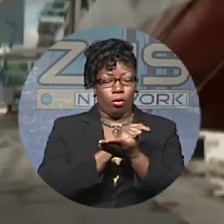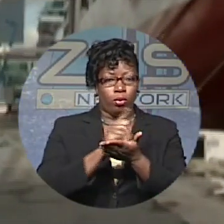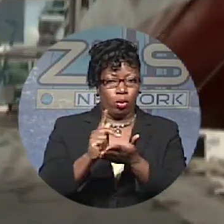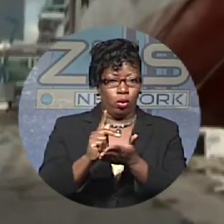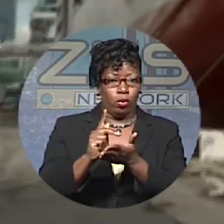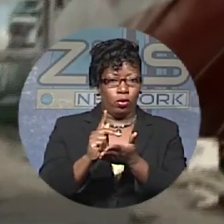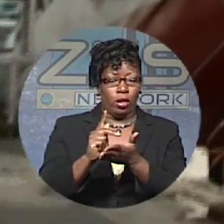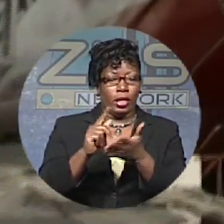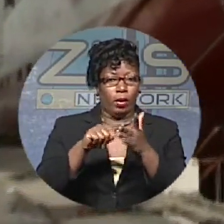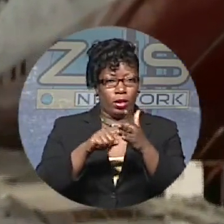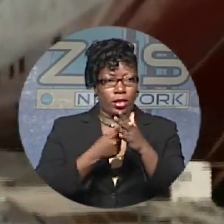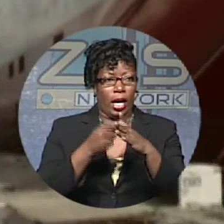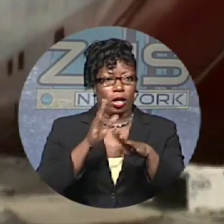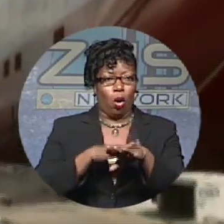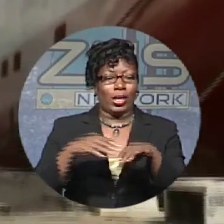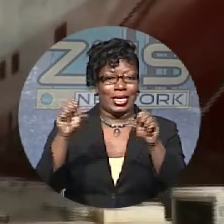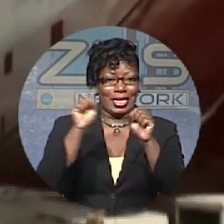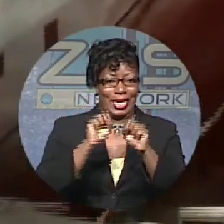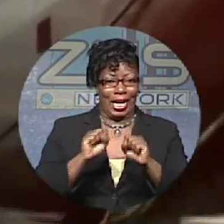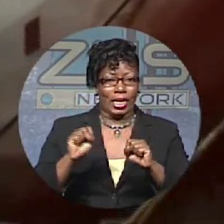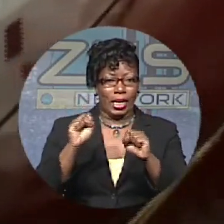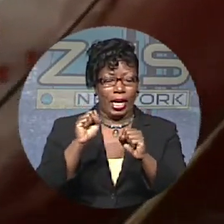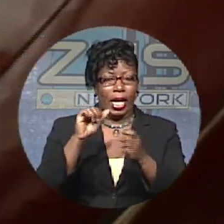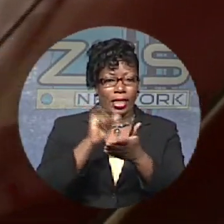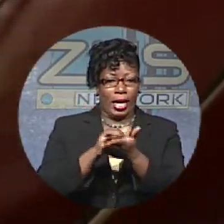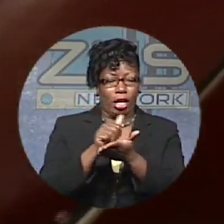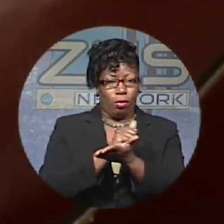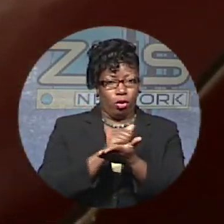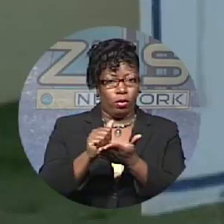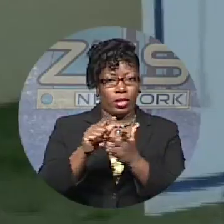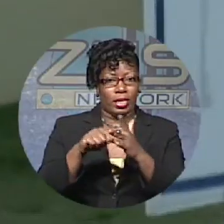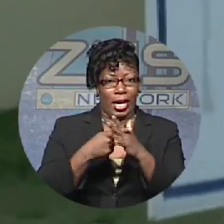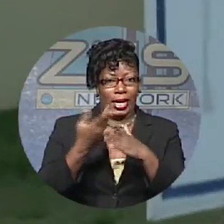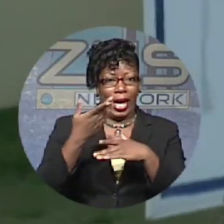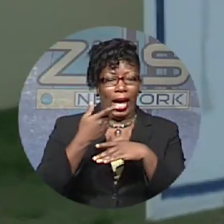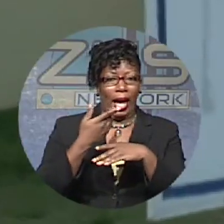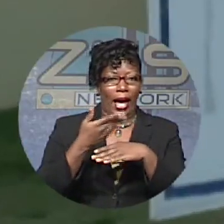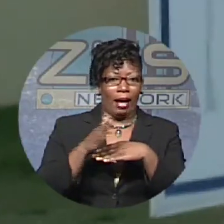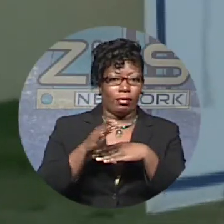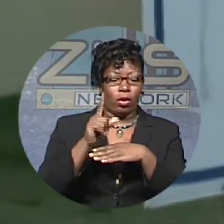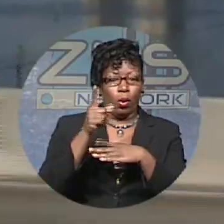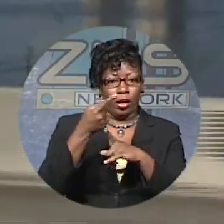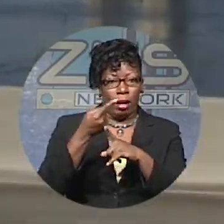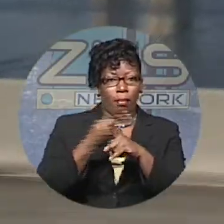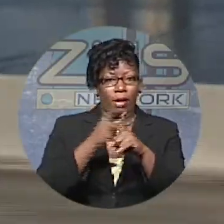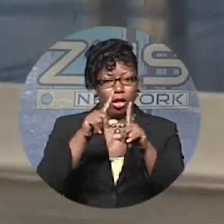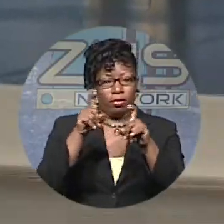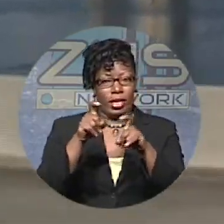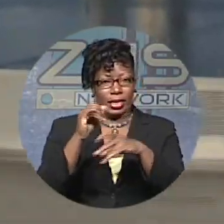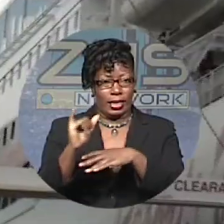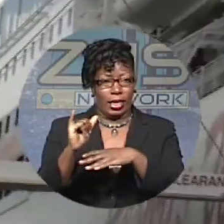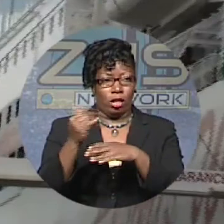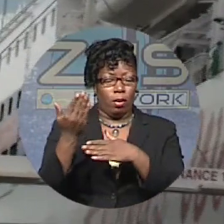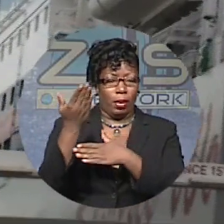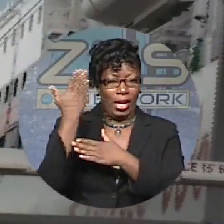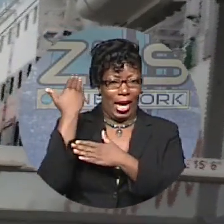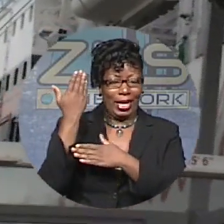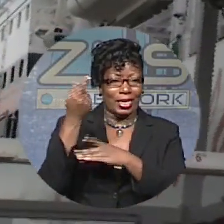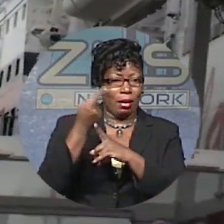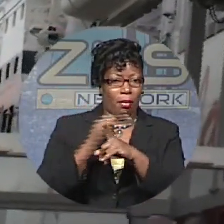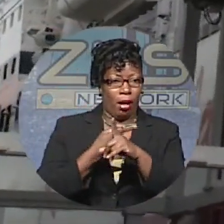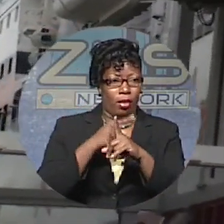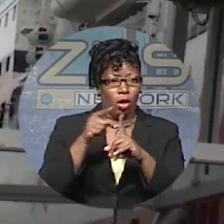will officially begin on Saturday. The ship's approval comes after nearly a month of testing by the Coast Guard. You might recall last month